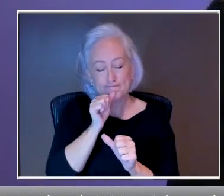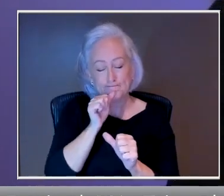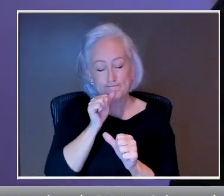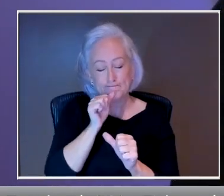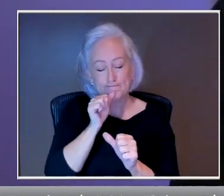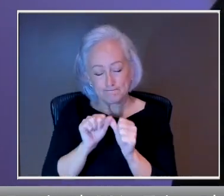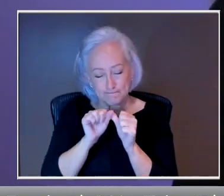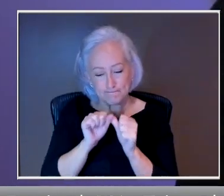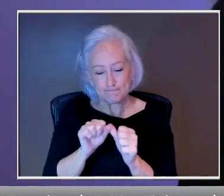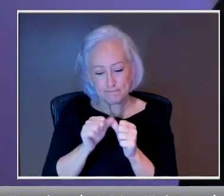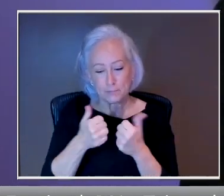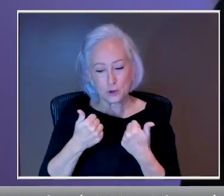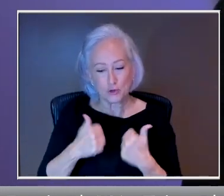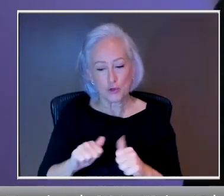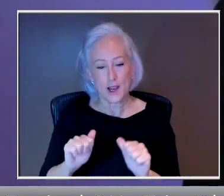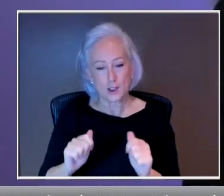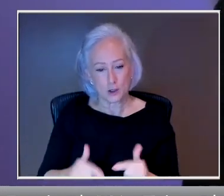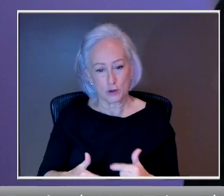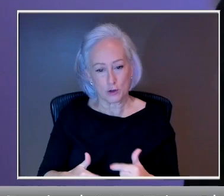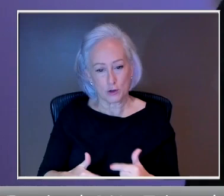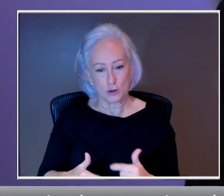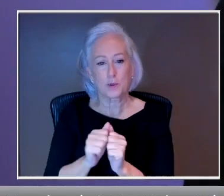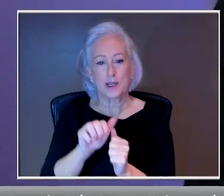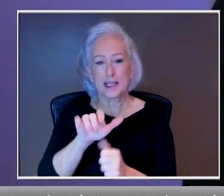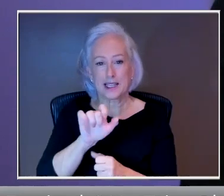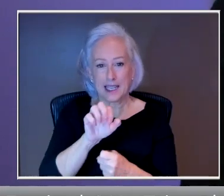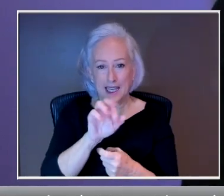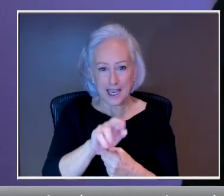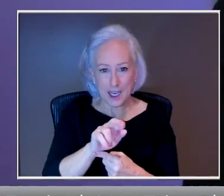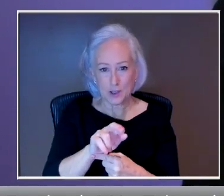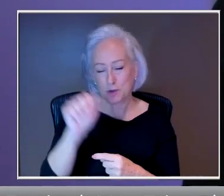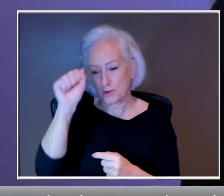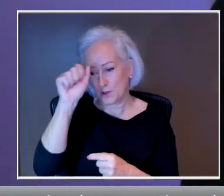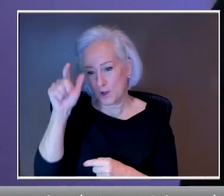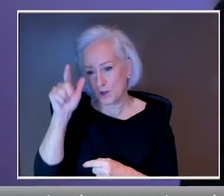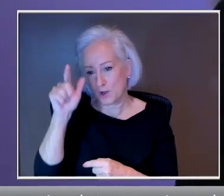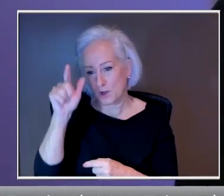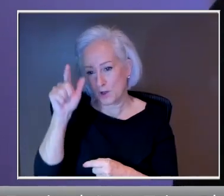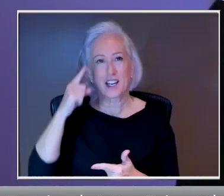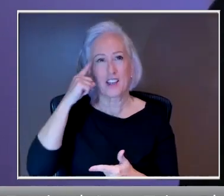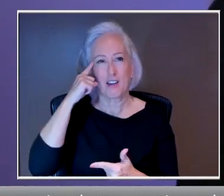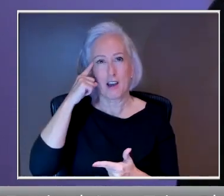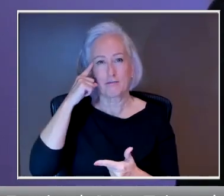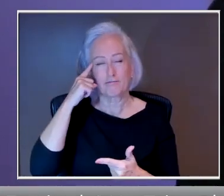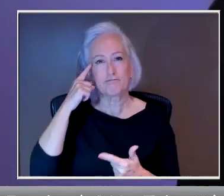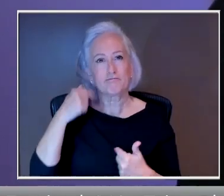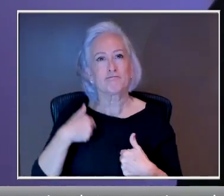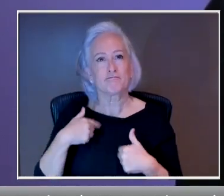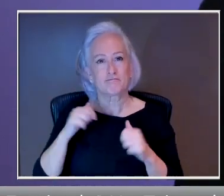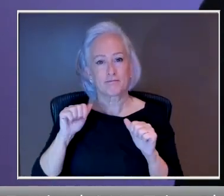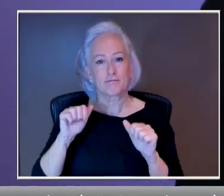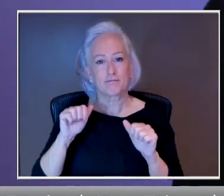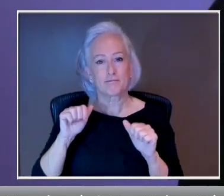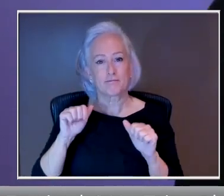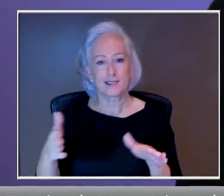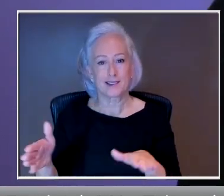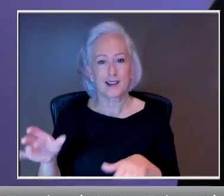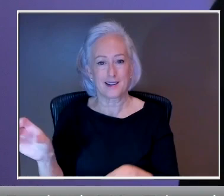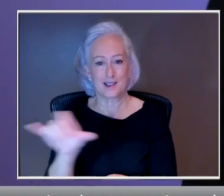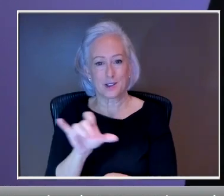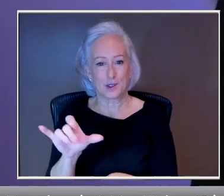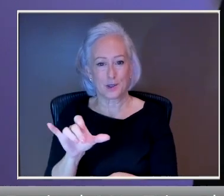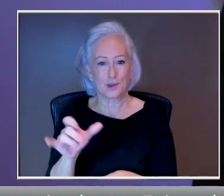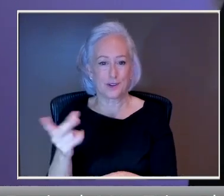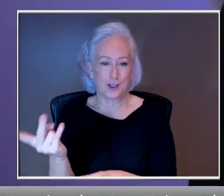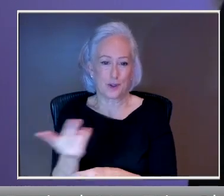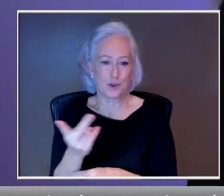And I think he finally was like, you know what, we can go to eternity together now. And